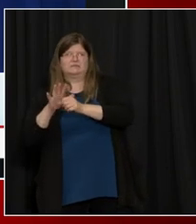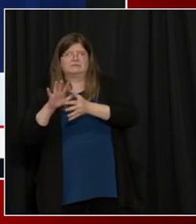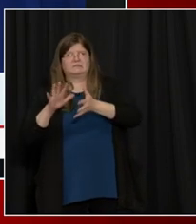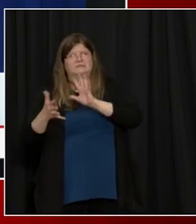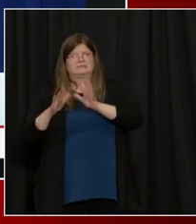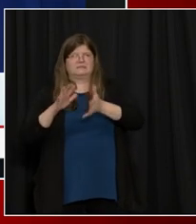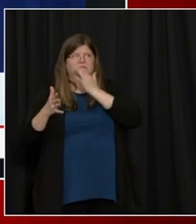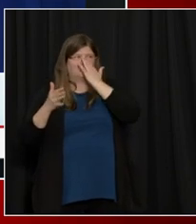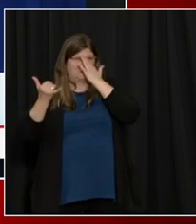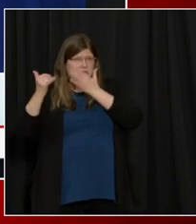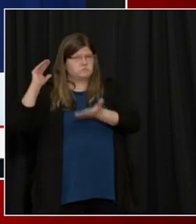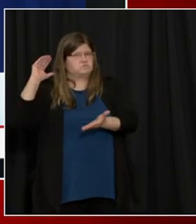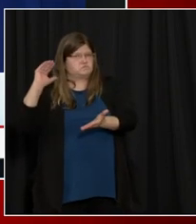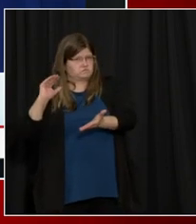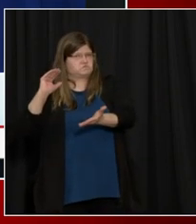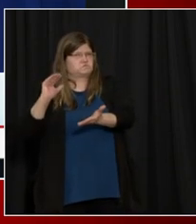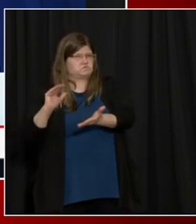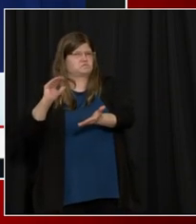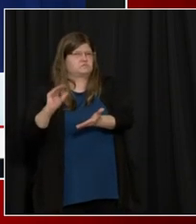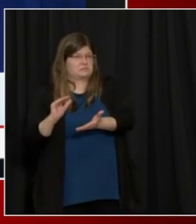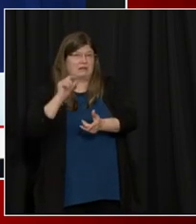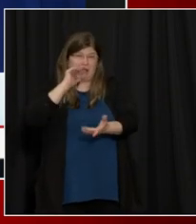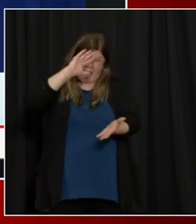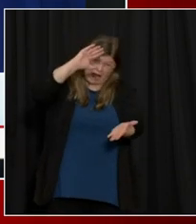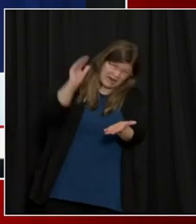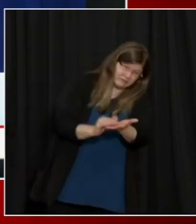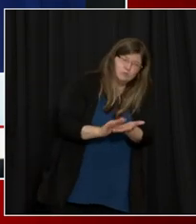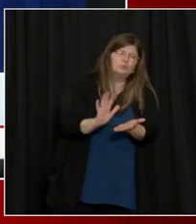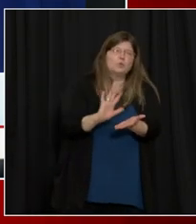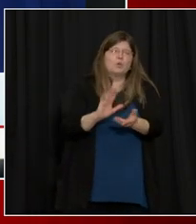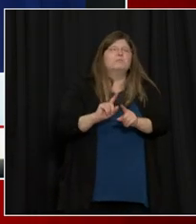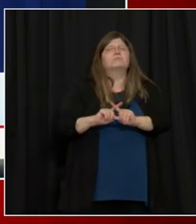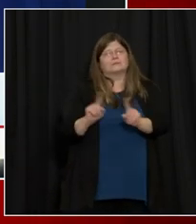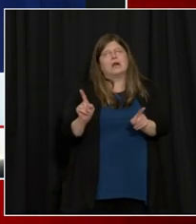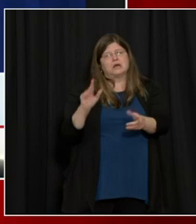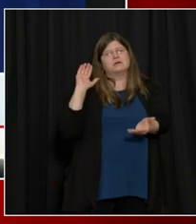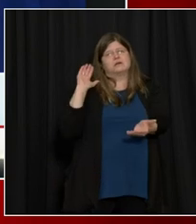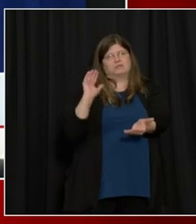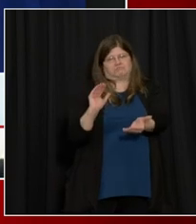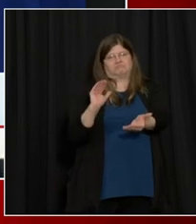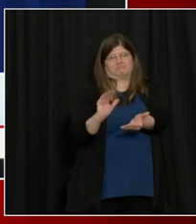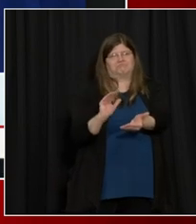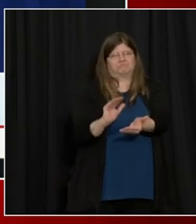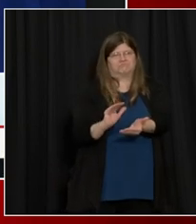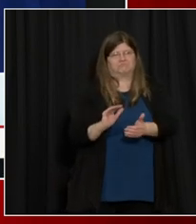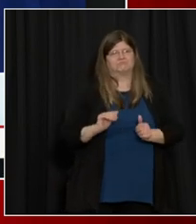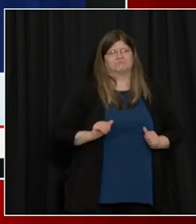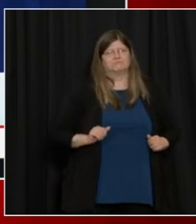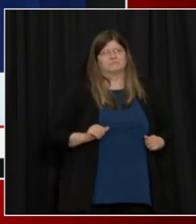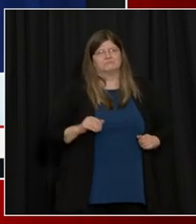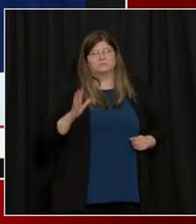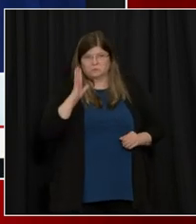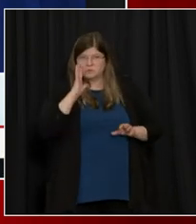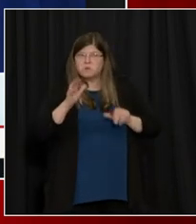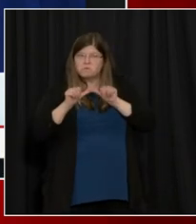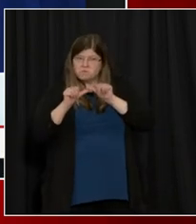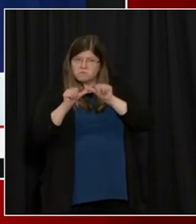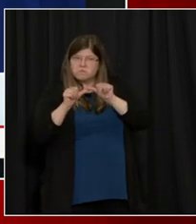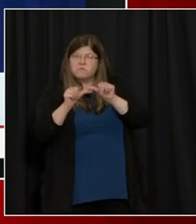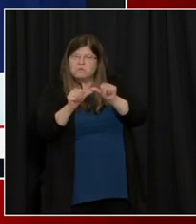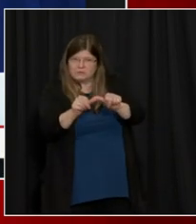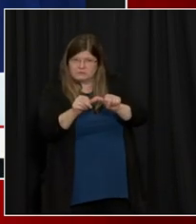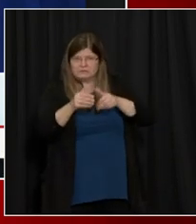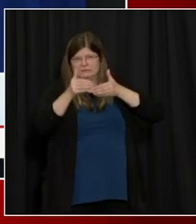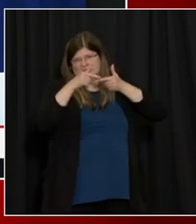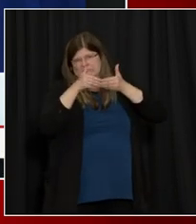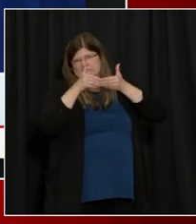that we've selected. We've got a long way to go. The Summer Crime Initiative lasts through the end of August. So we'll see how that